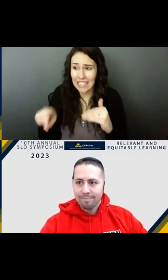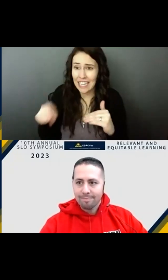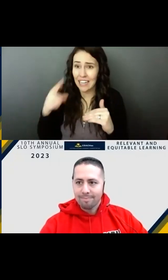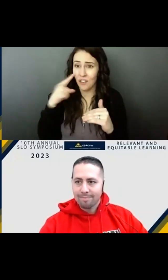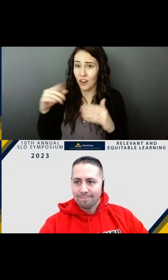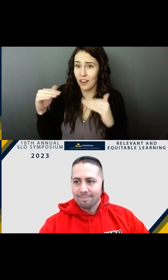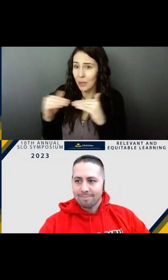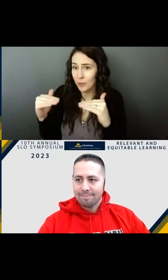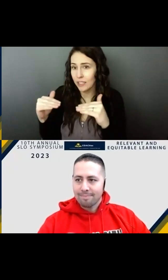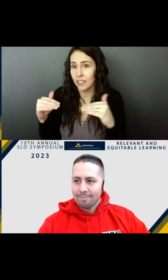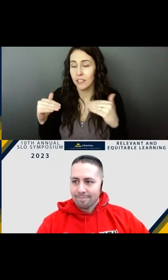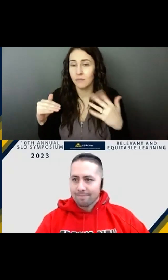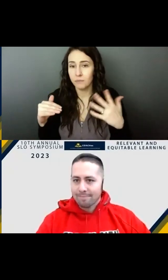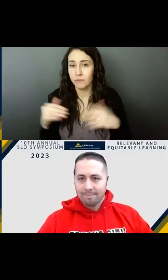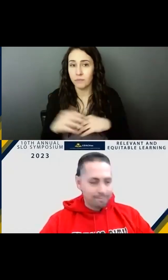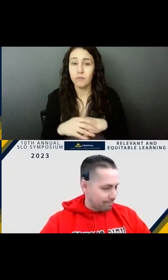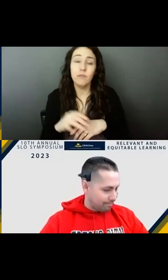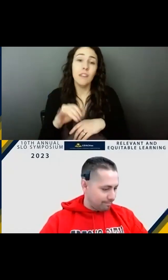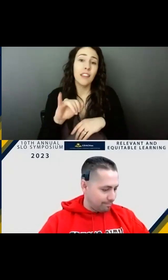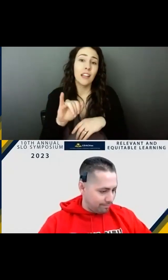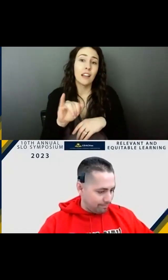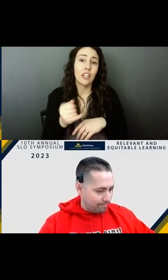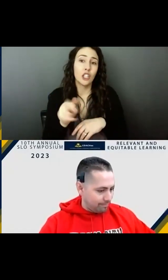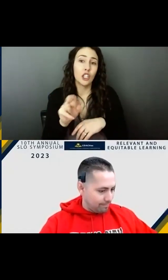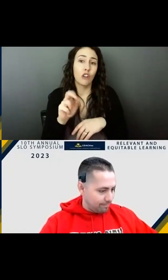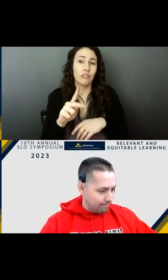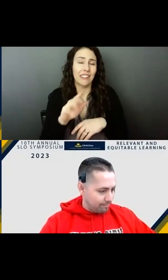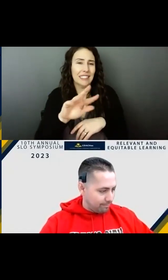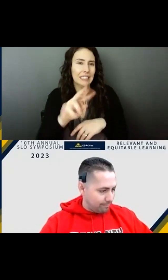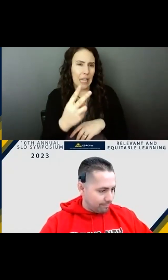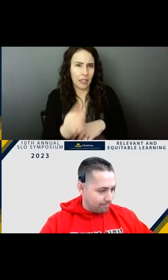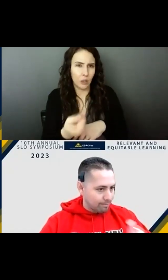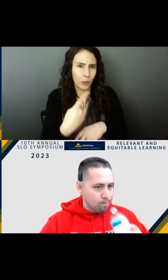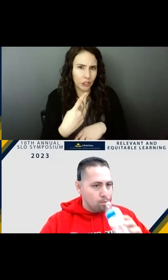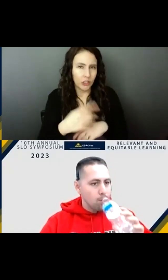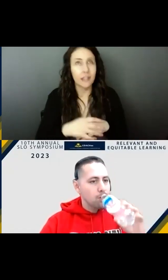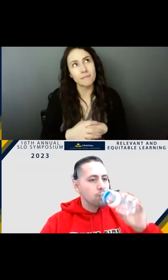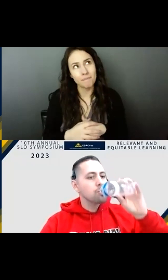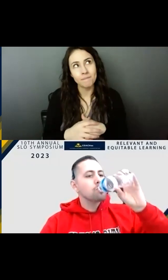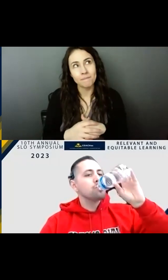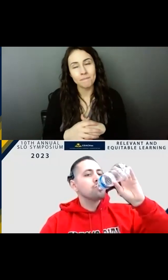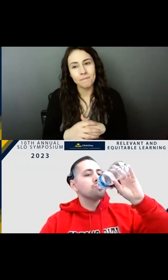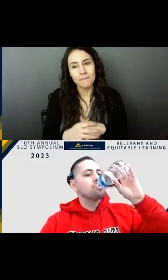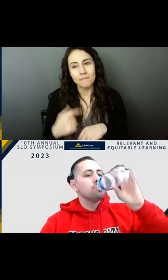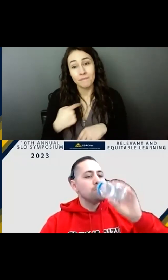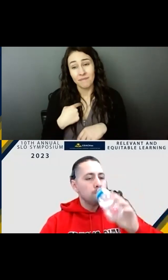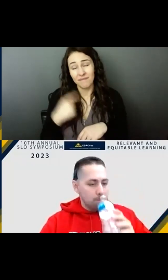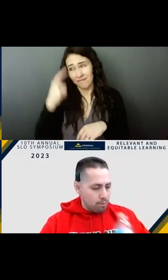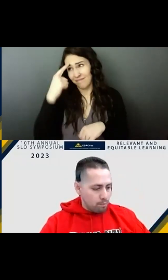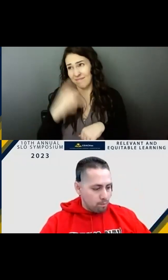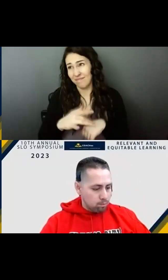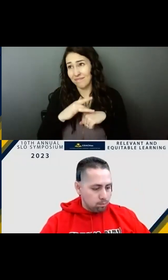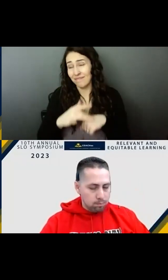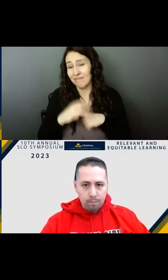then, to Yarrick's second question, the thing that's on my mind a lot right